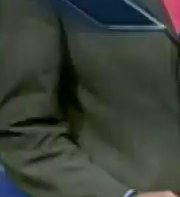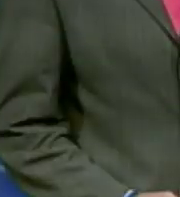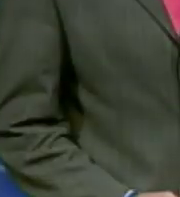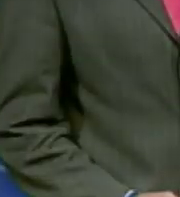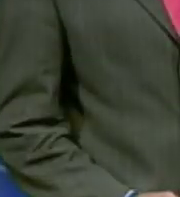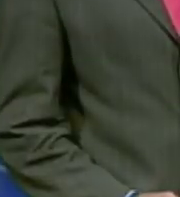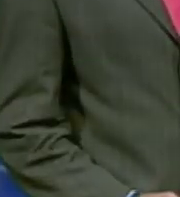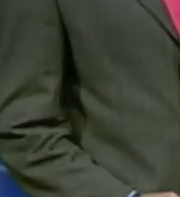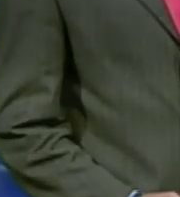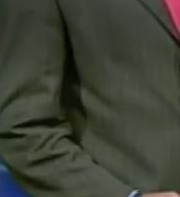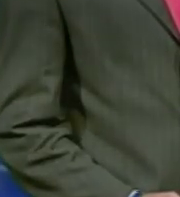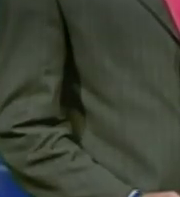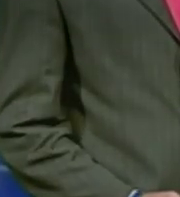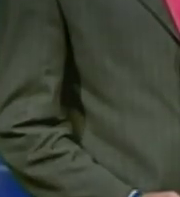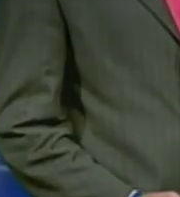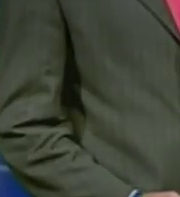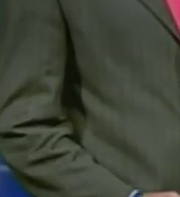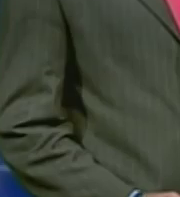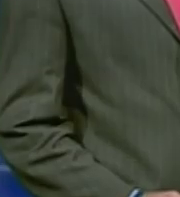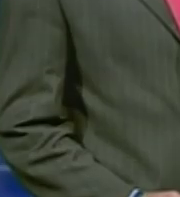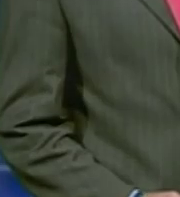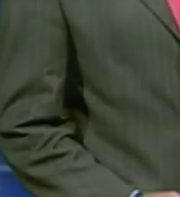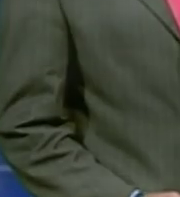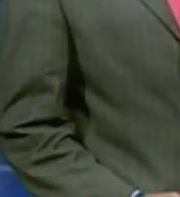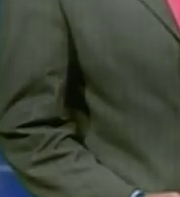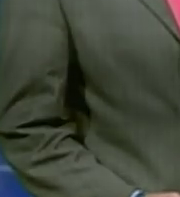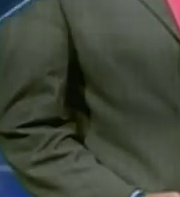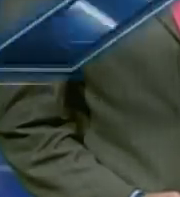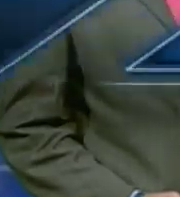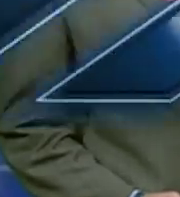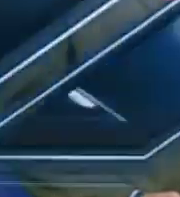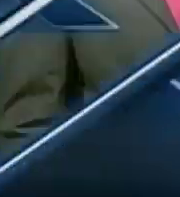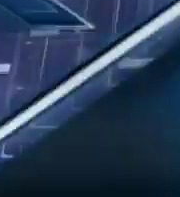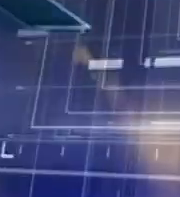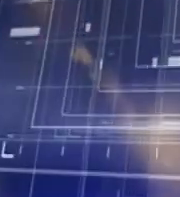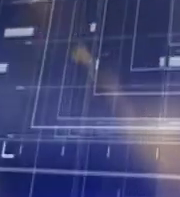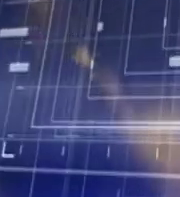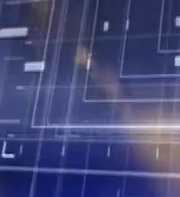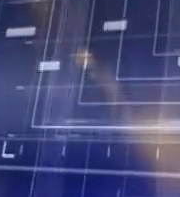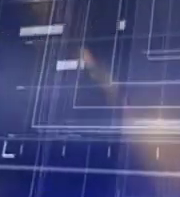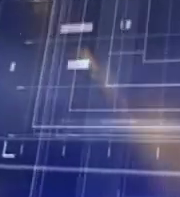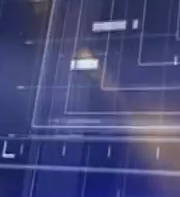page. And that was your Royal Fidelity Business Report. Once again, I'm Giovanni Stewart.